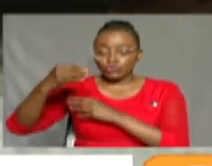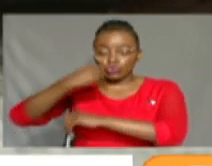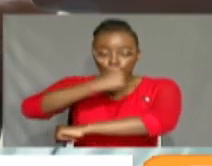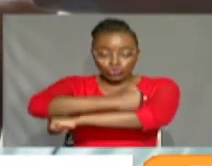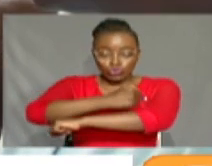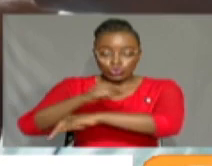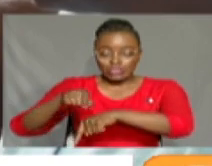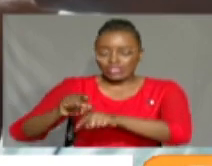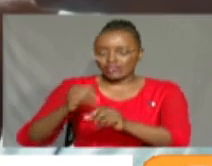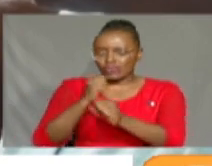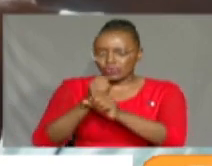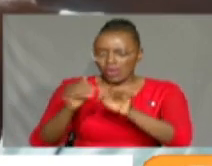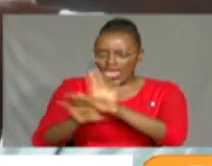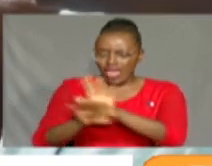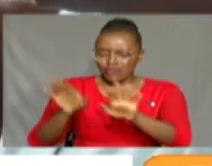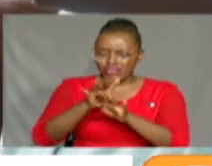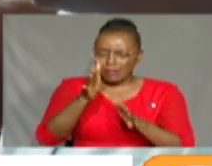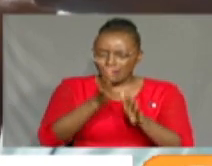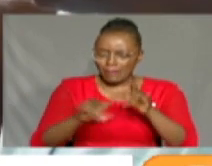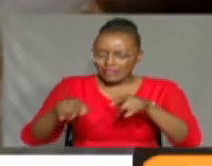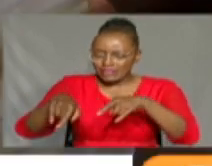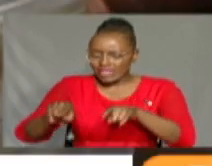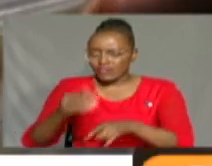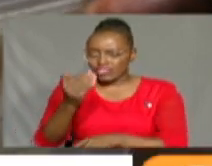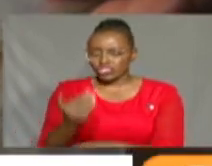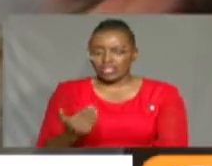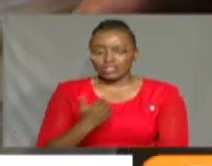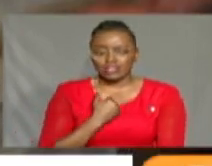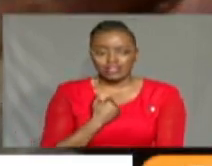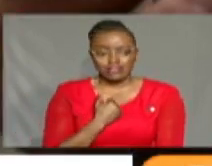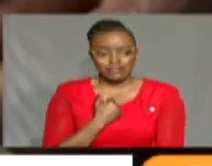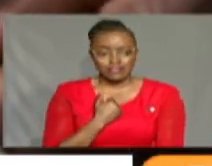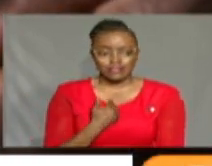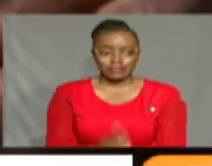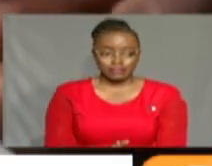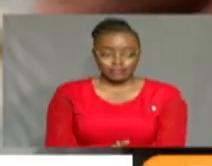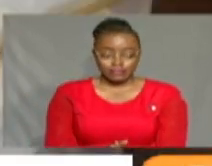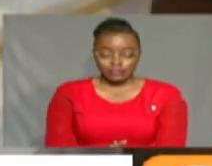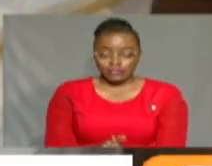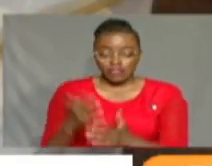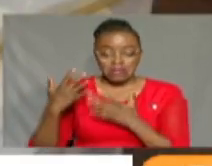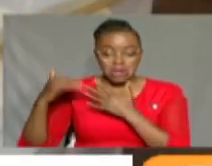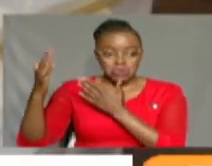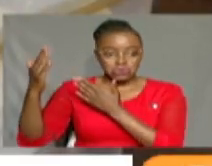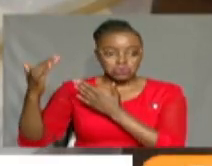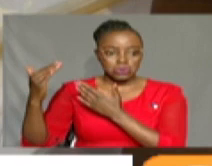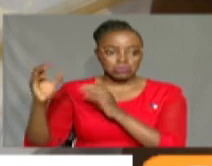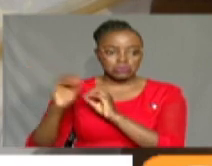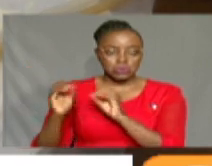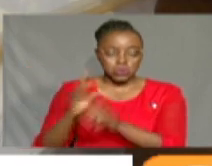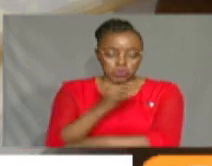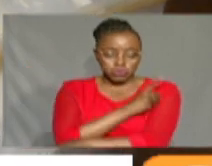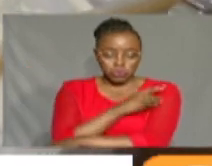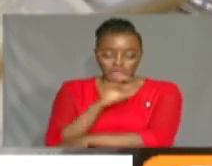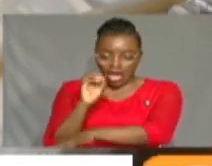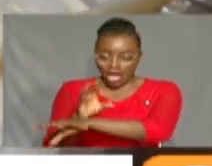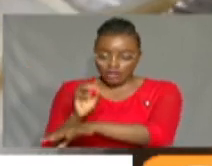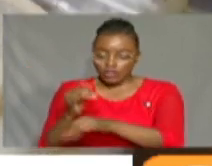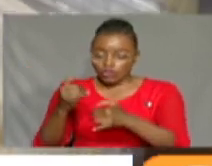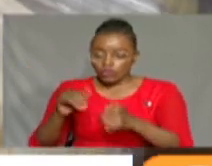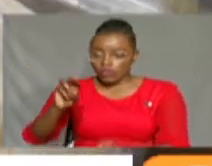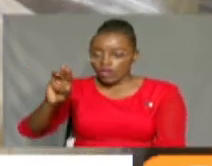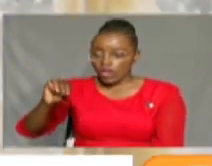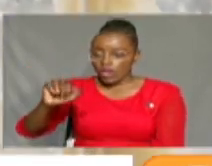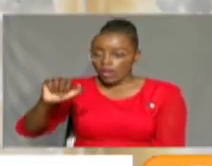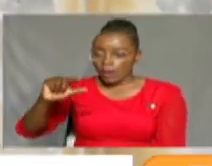yeye anafanya kila kitu, anawa prepare, yeye pia mwenyewe ana mtoto. She hasn't lost hope. Doctors have advised her to try the